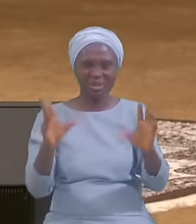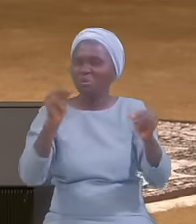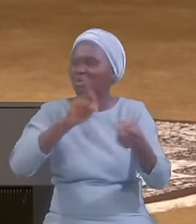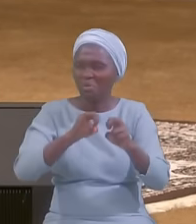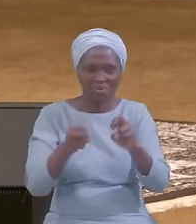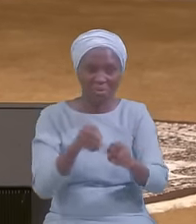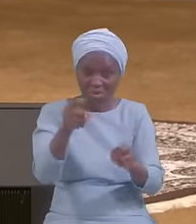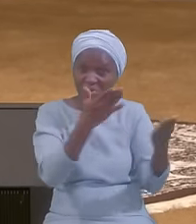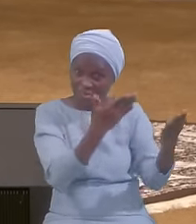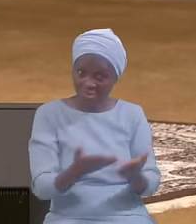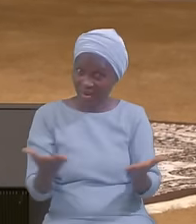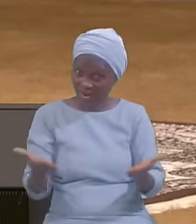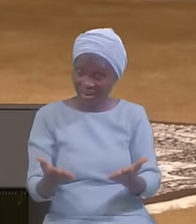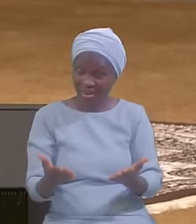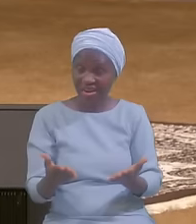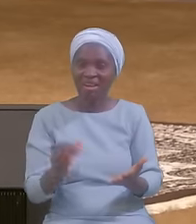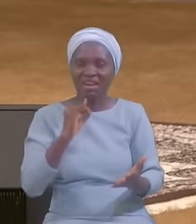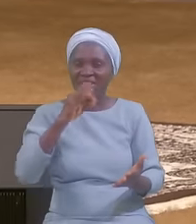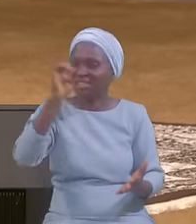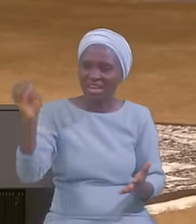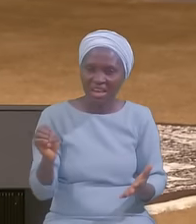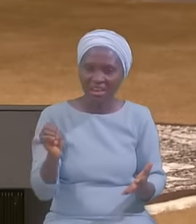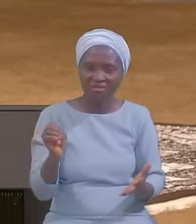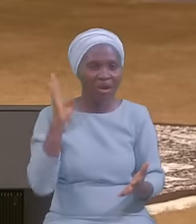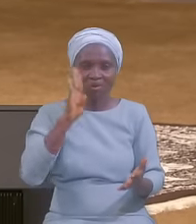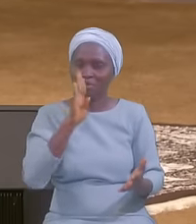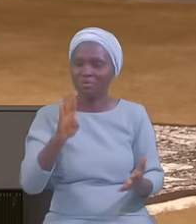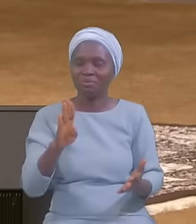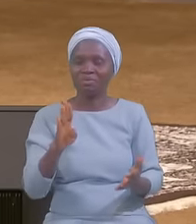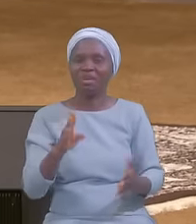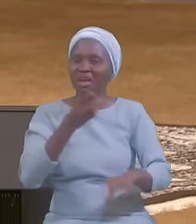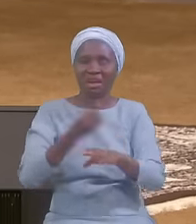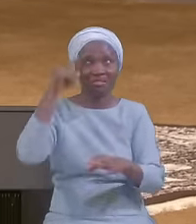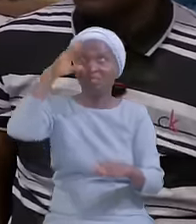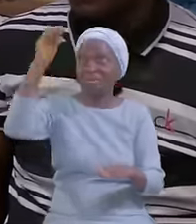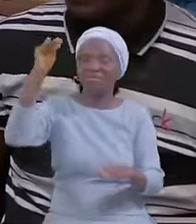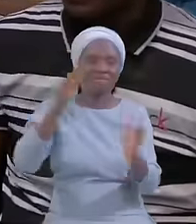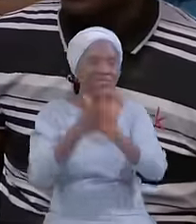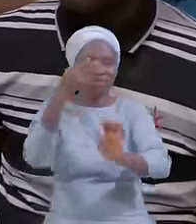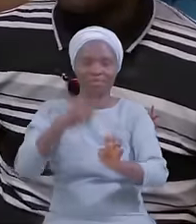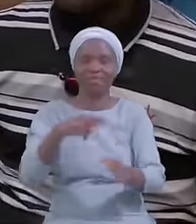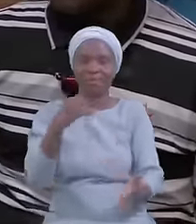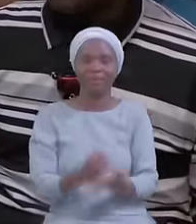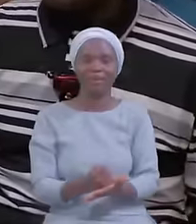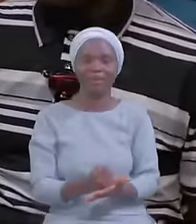you brought is ever going to be hard for him in Jesus'